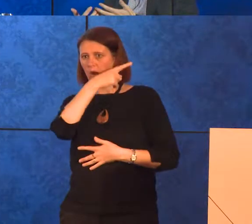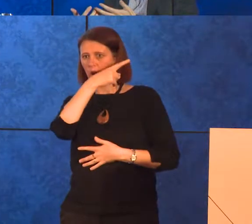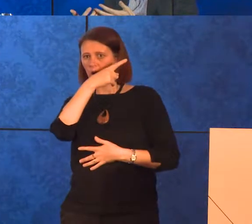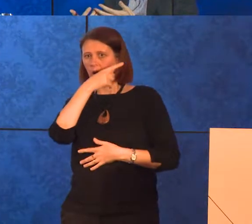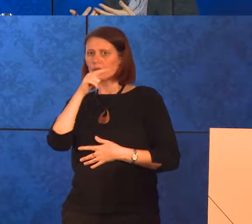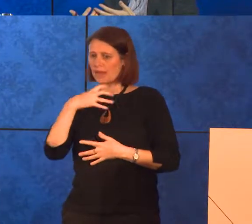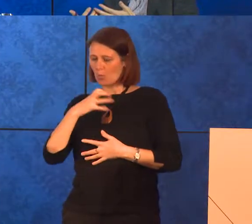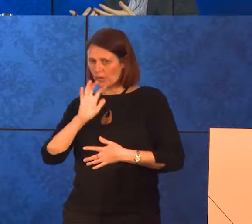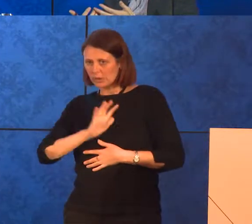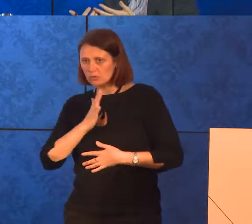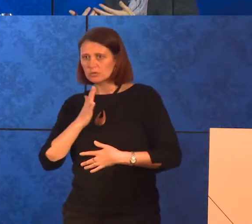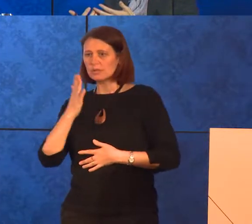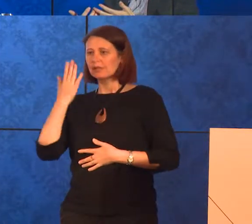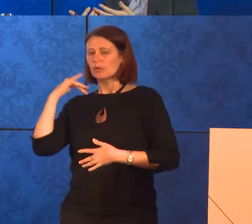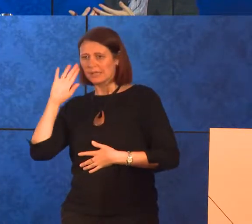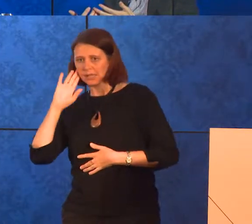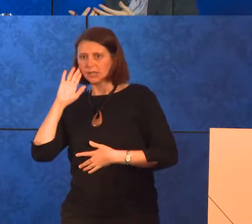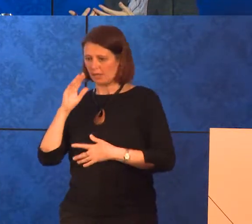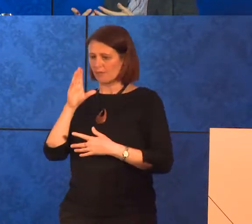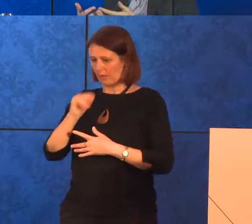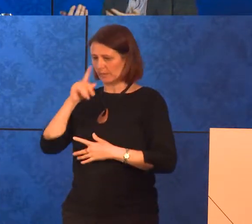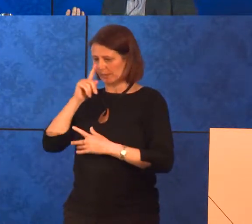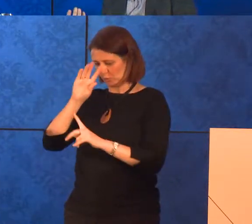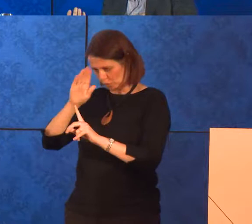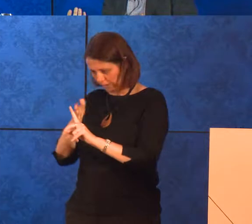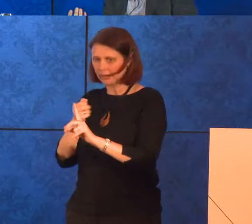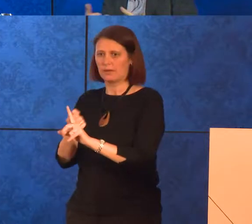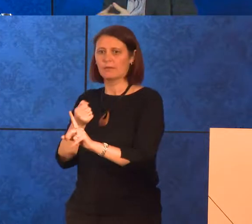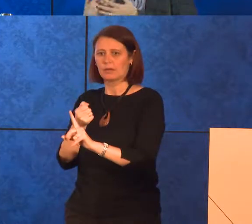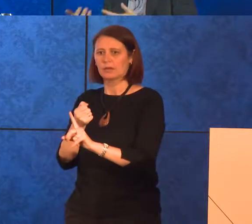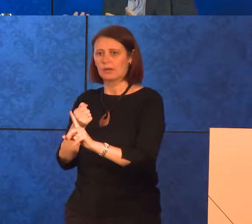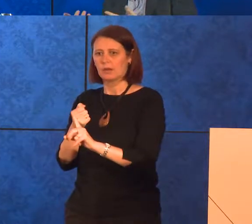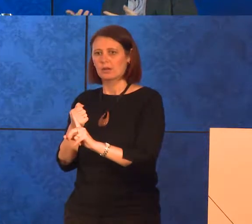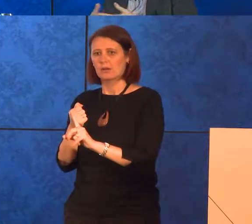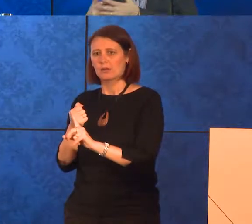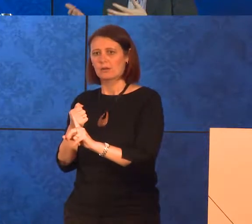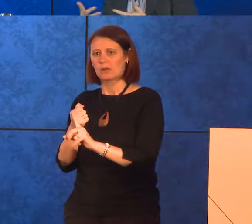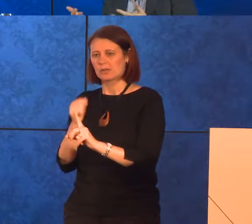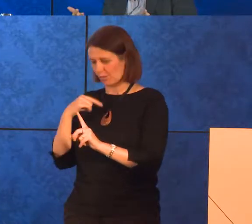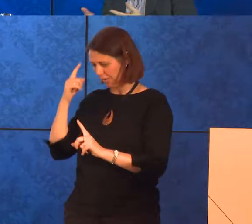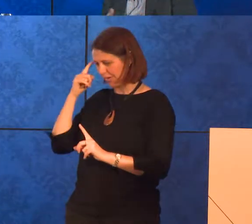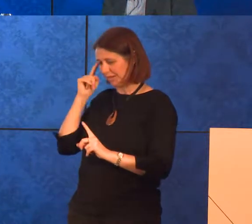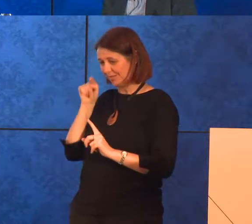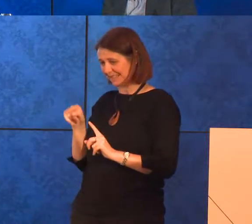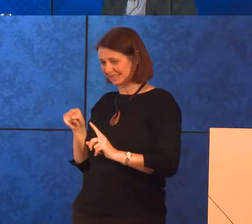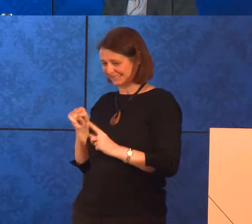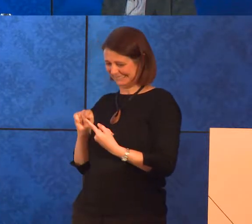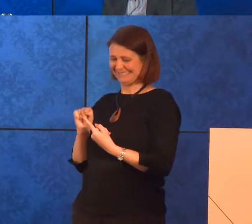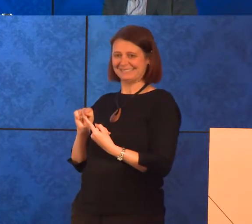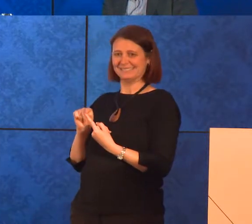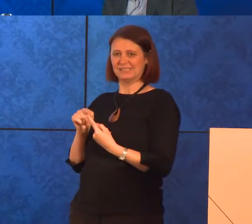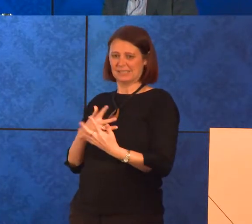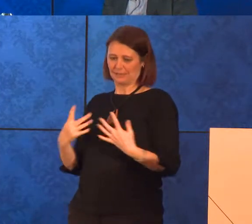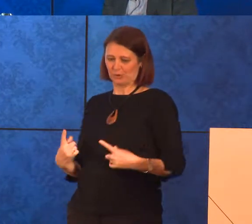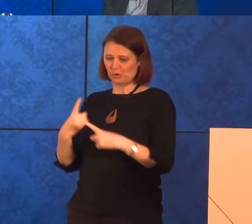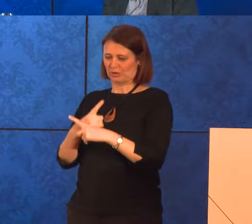more interested in hearing directly by people affected by their practices. And I think that's a significant win, let alone the